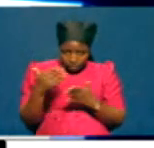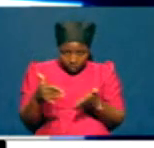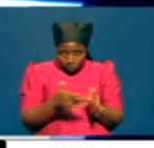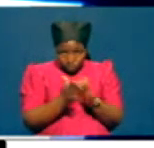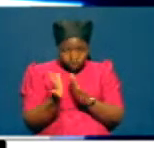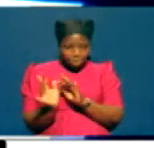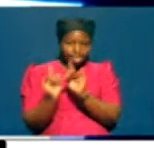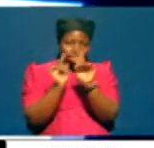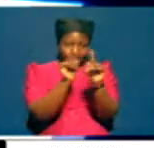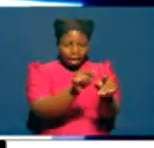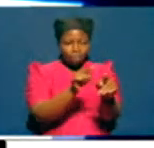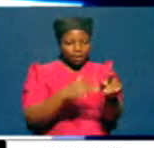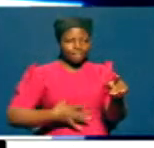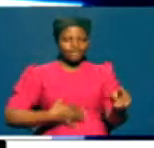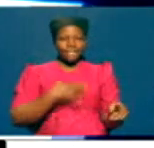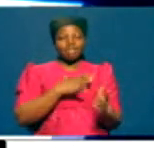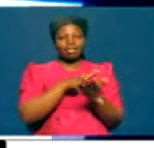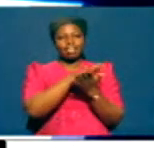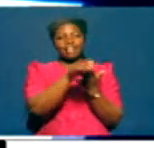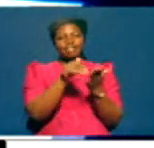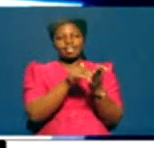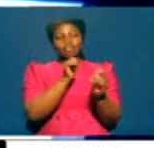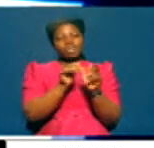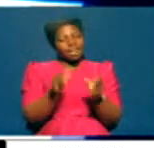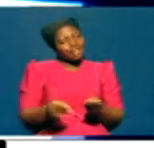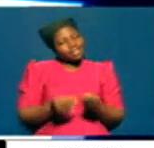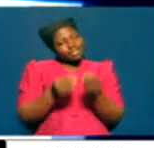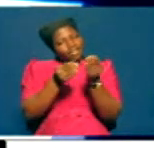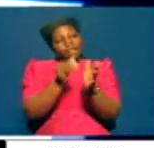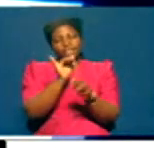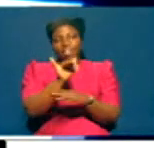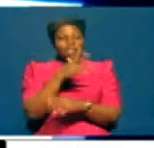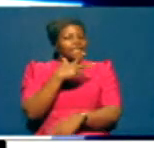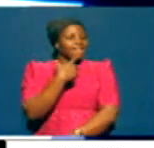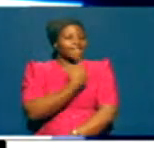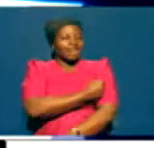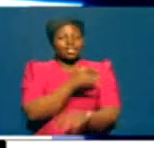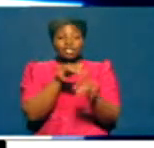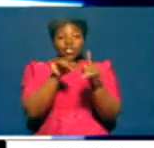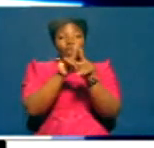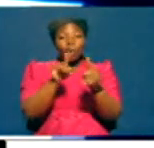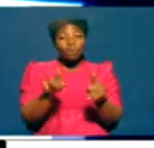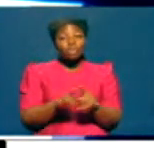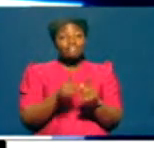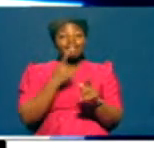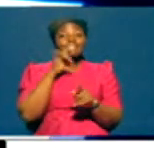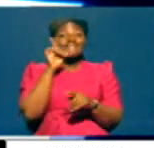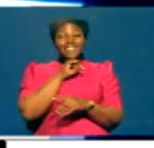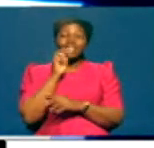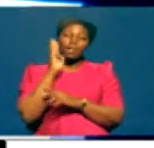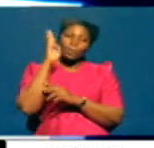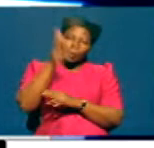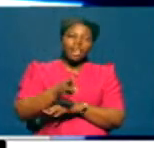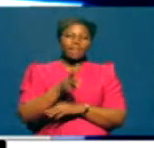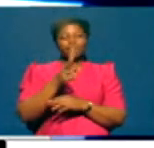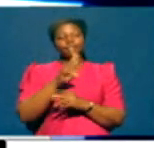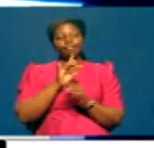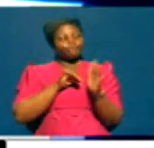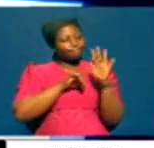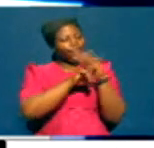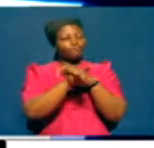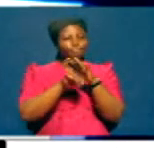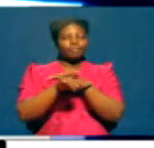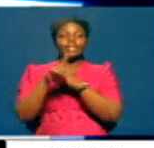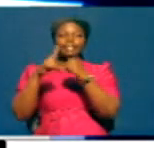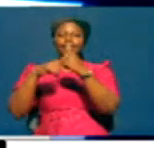centers that are offering that vaccine. And also they said that they will be in those 6 sub-counties